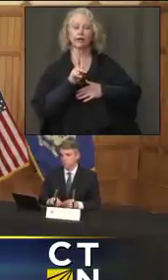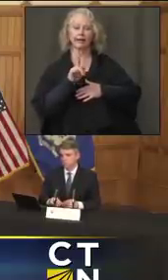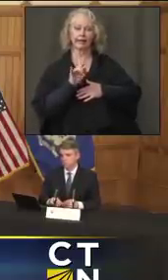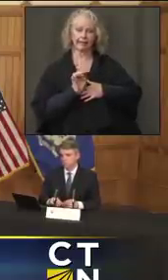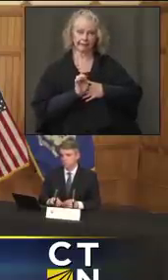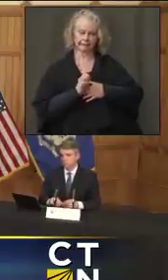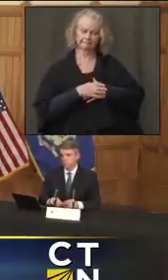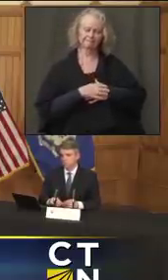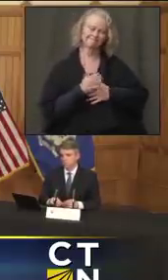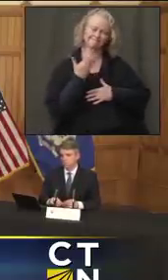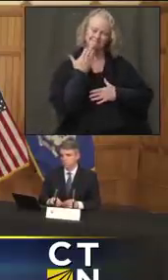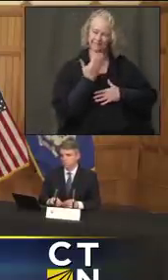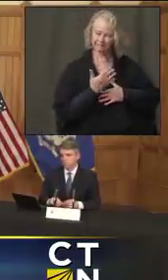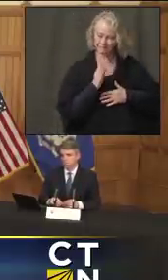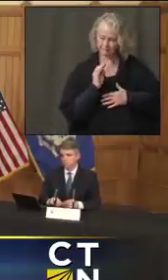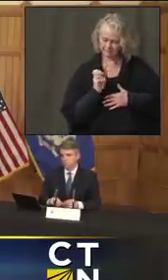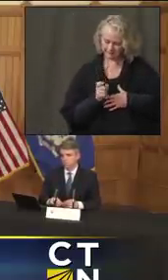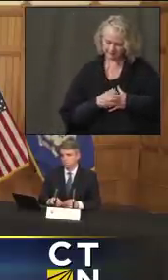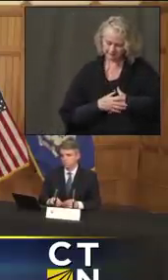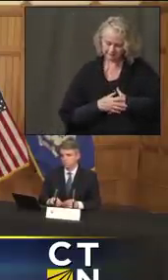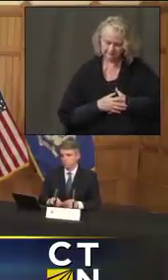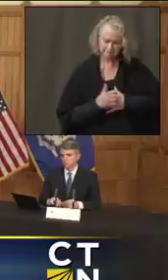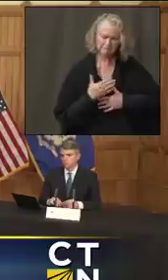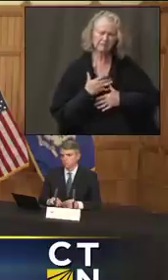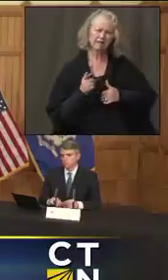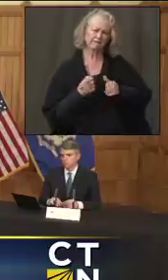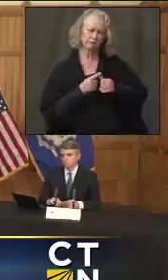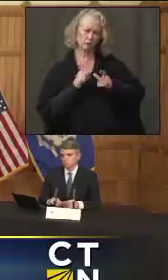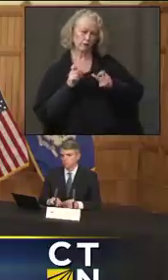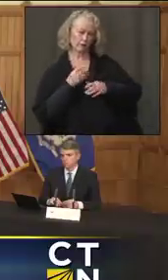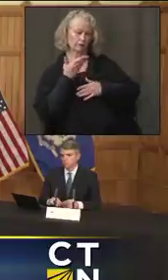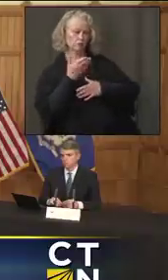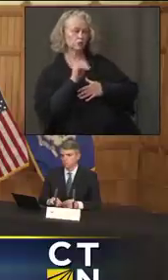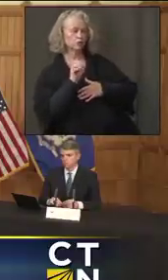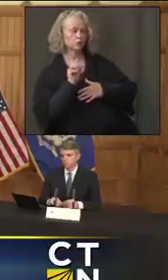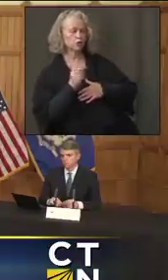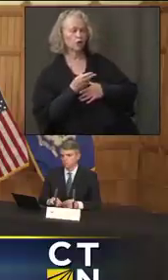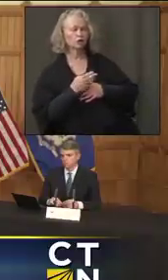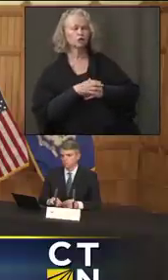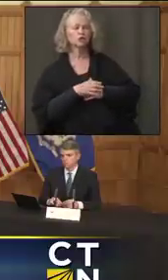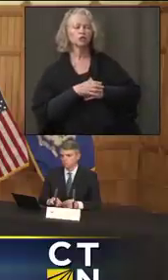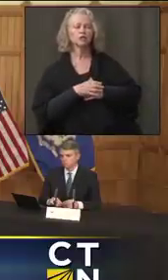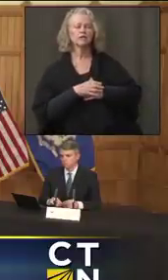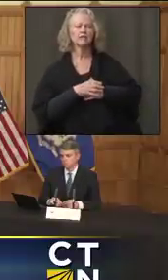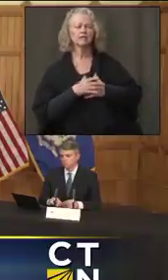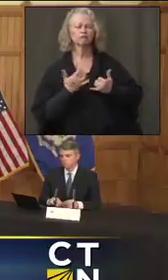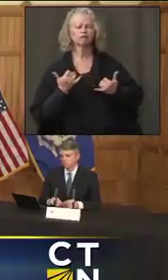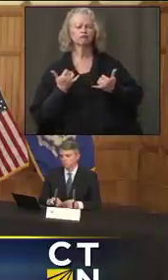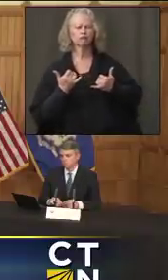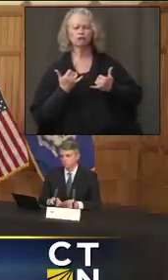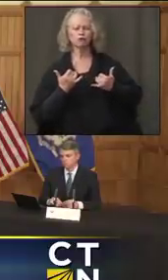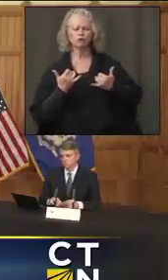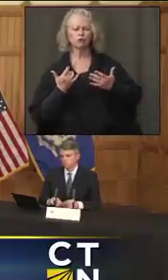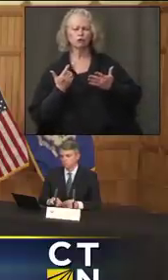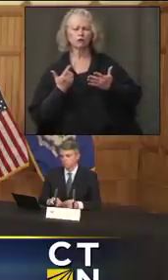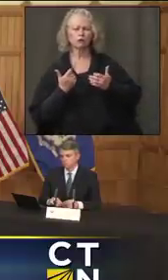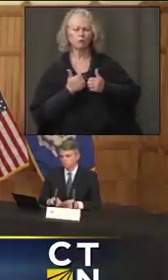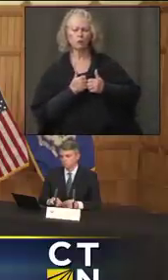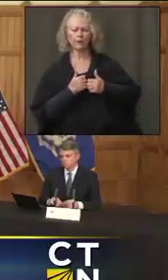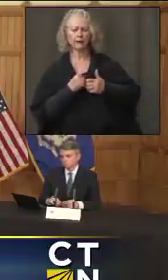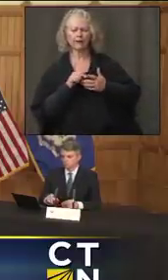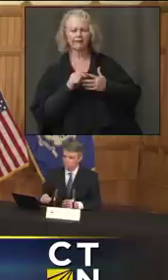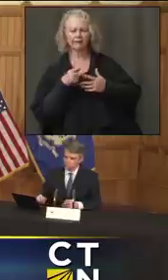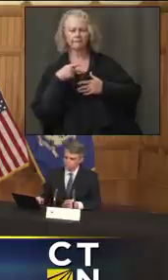Thanks, Max. My first question is for Josh. Josh, what's the current situation with